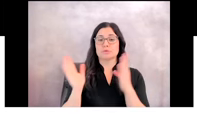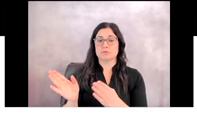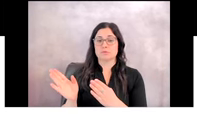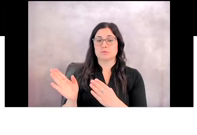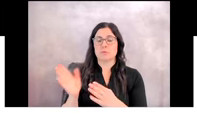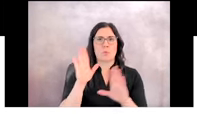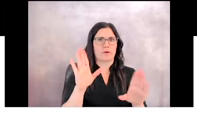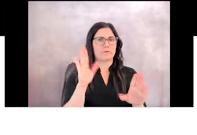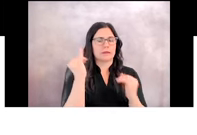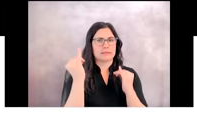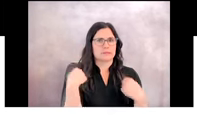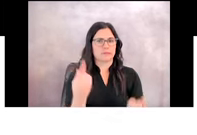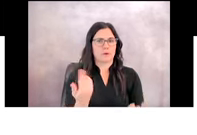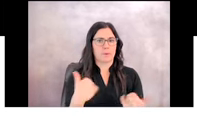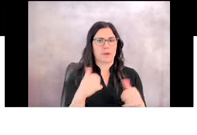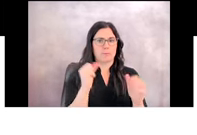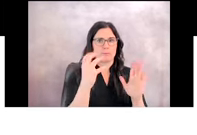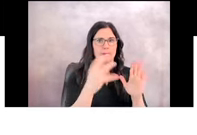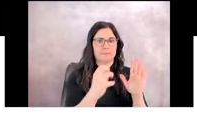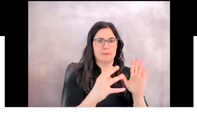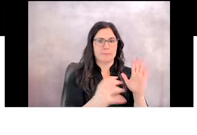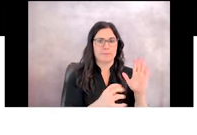These are wonderful topics.